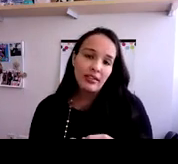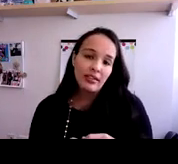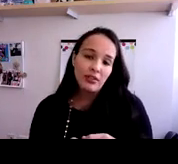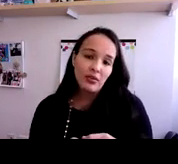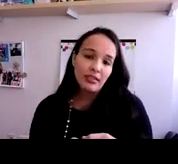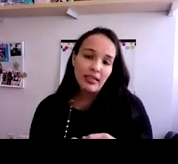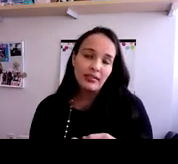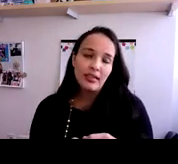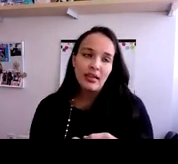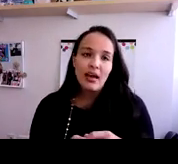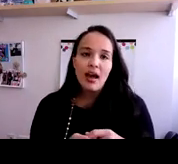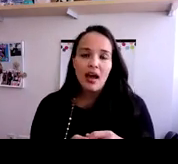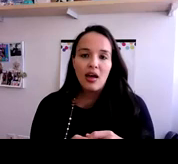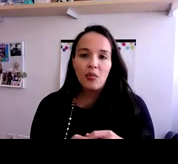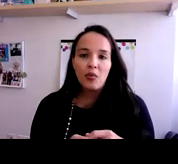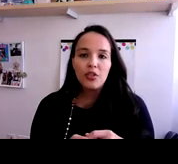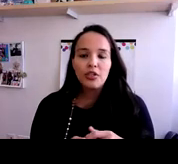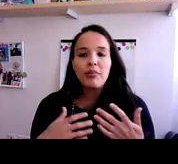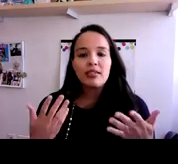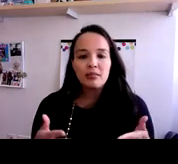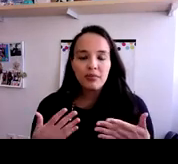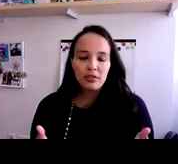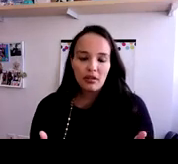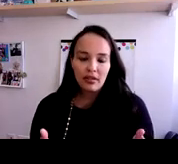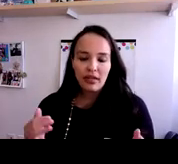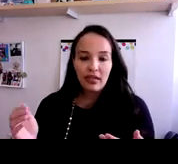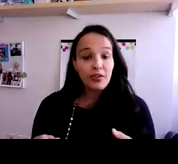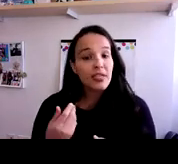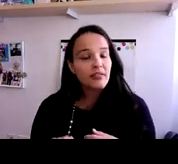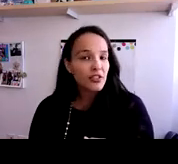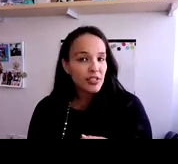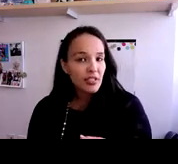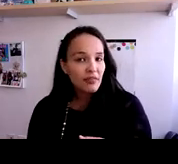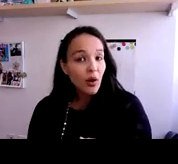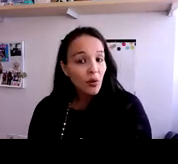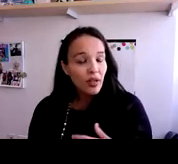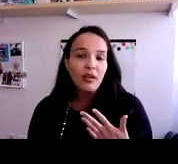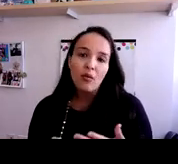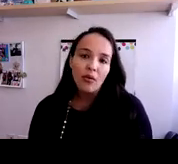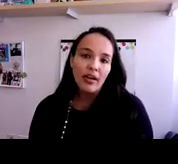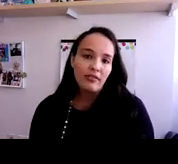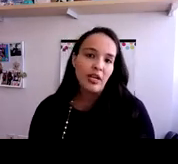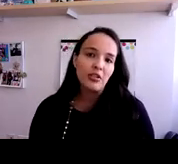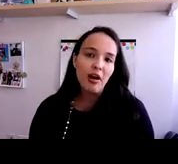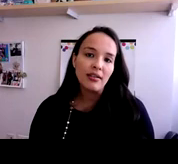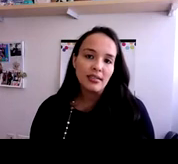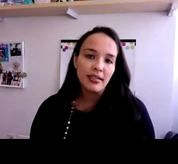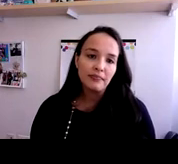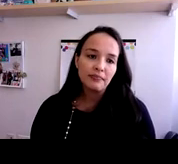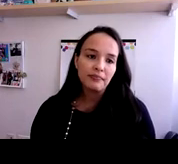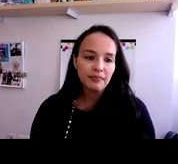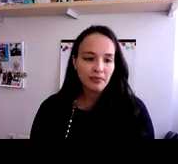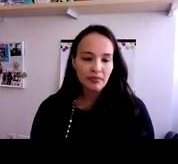areas like the frontal cortex, which could possibly result in increased efficiency of encoding or information